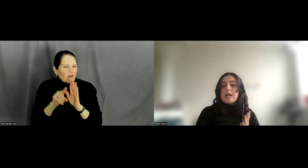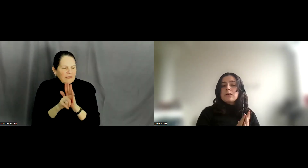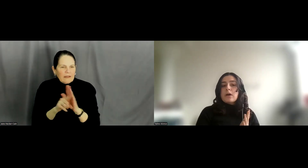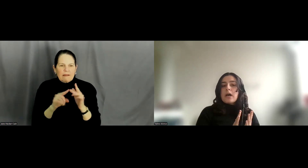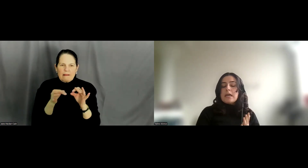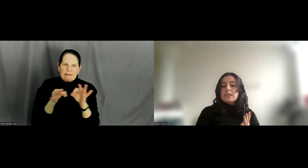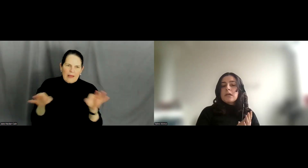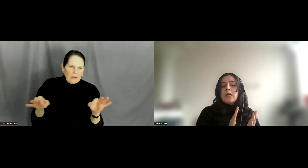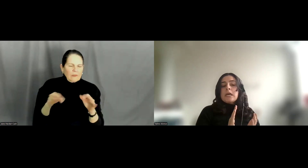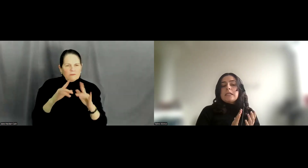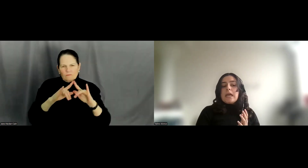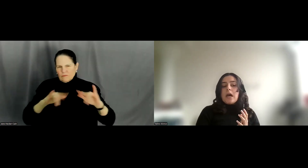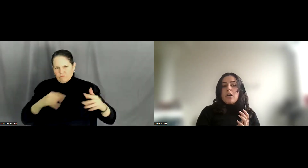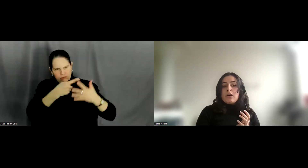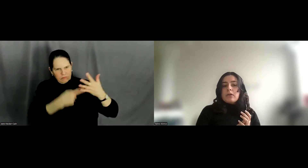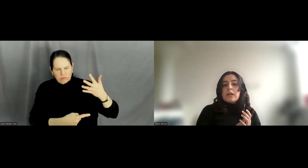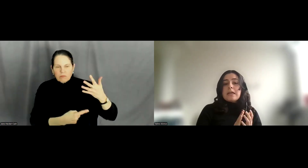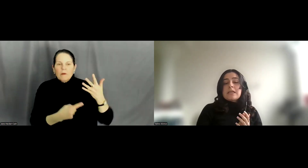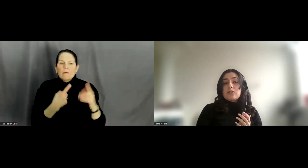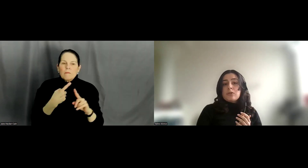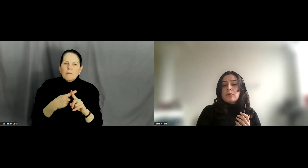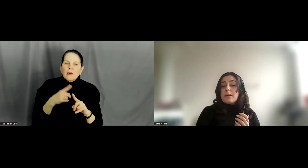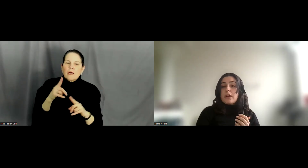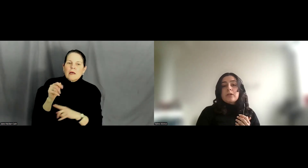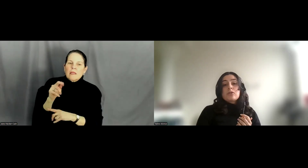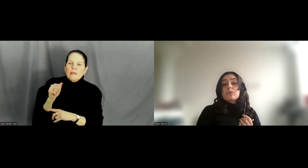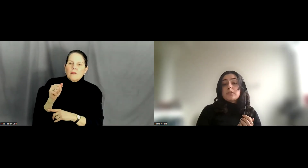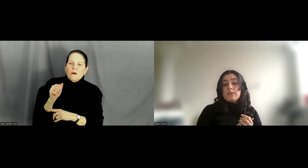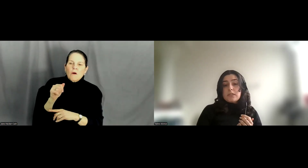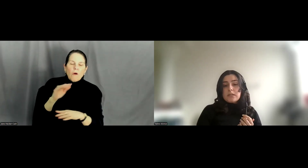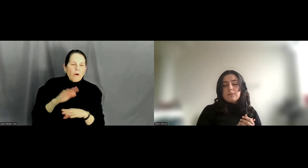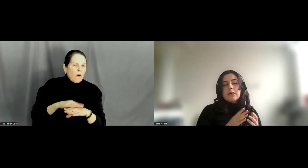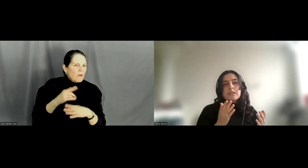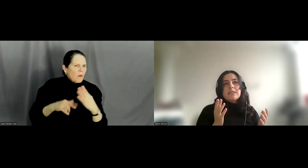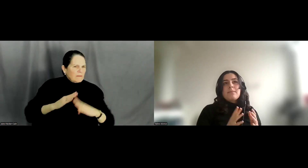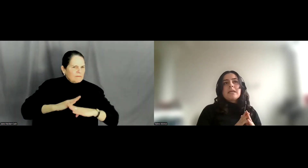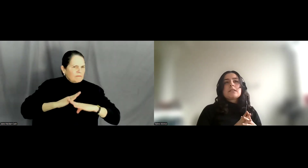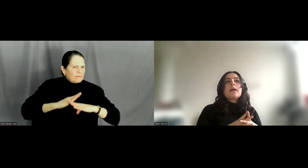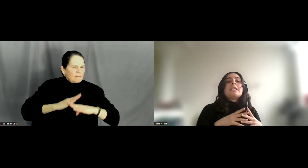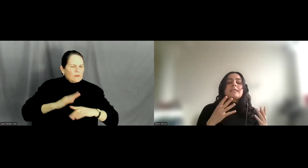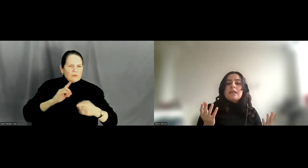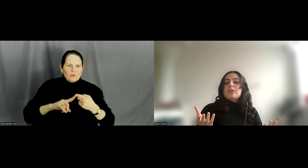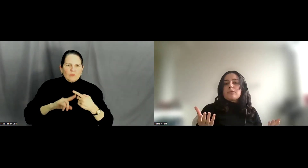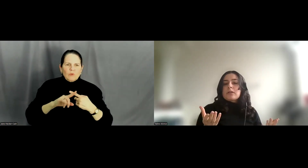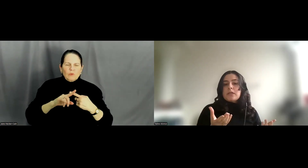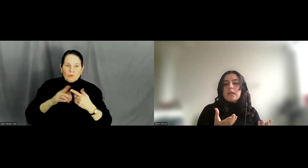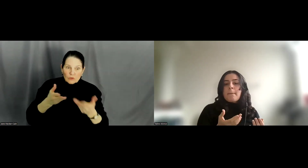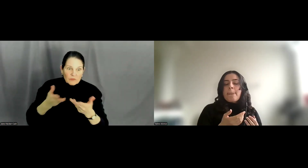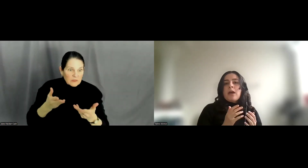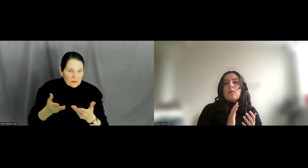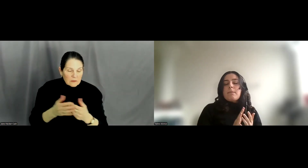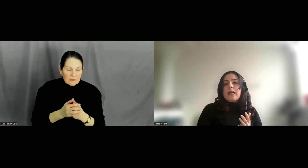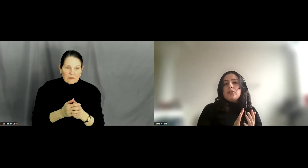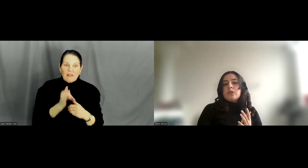etc., as well as data on access to and barriers to services, because that makes sense to our